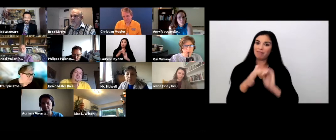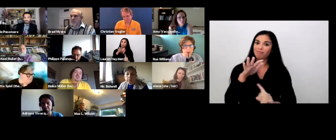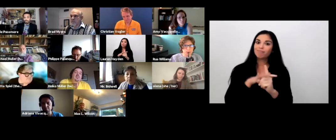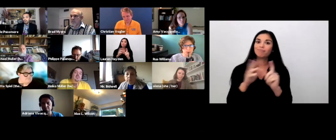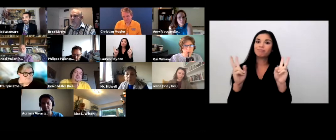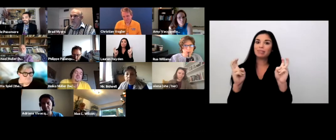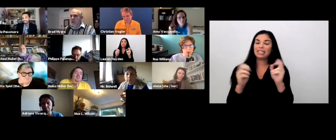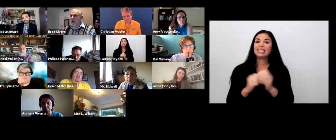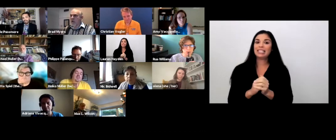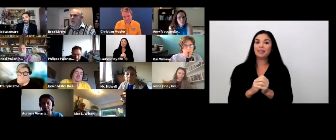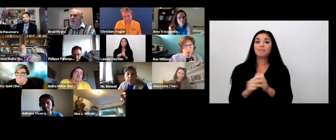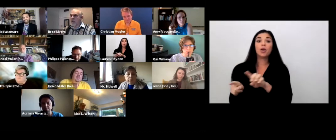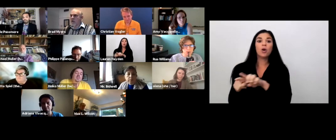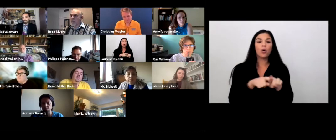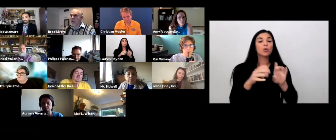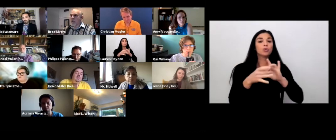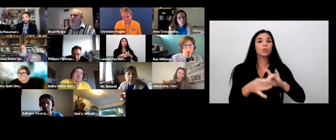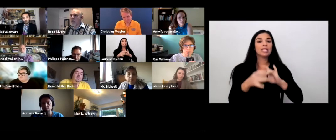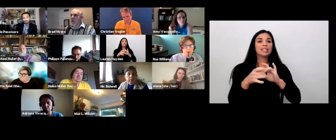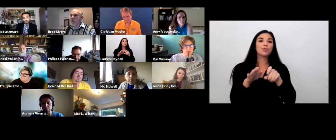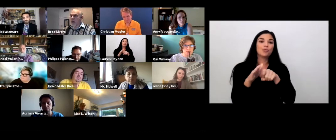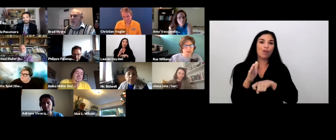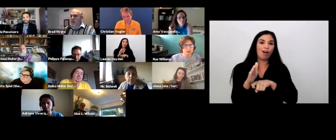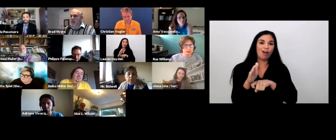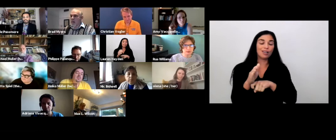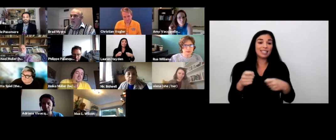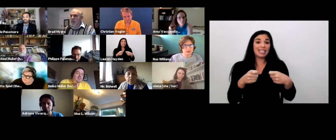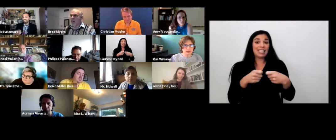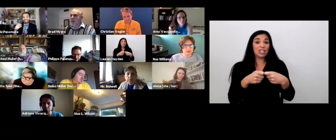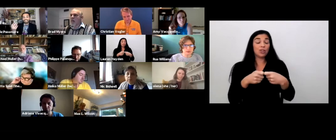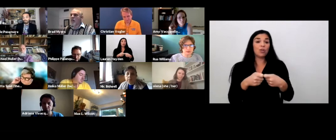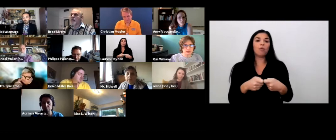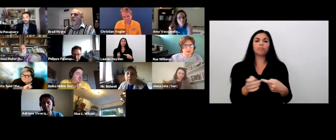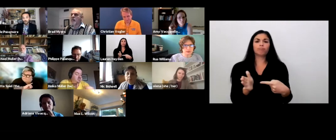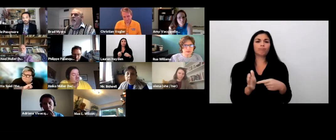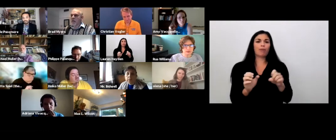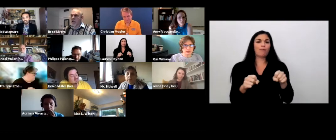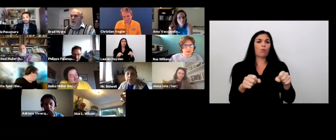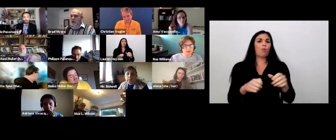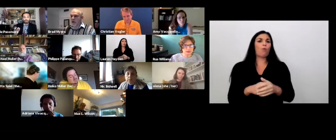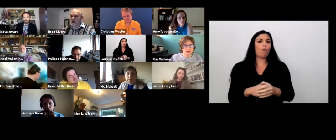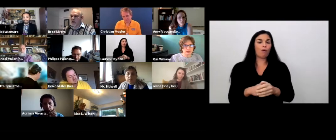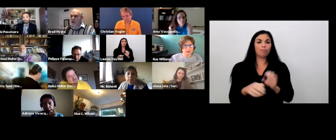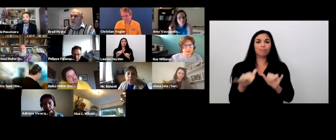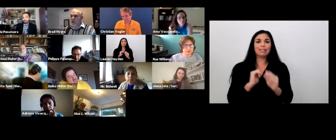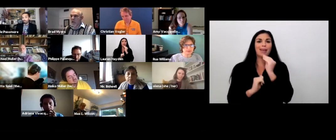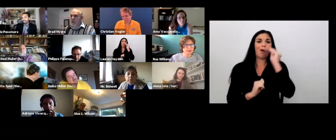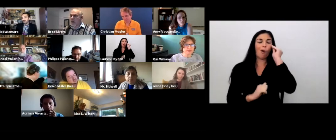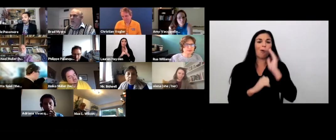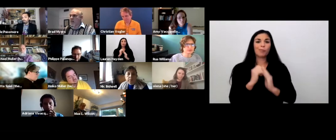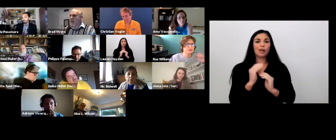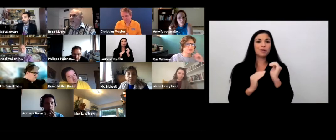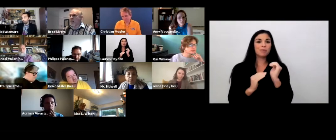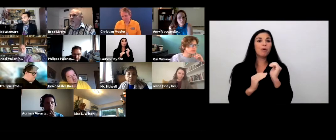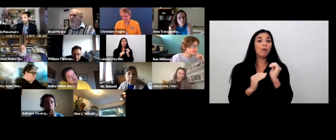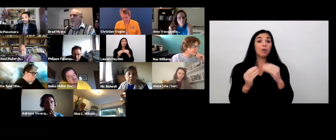tied into costs. Digital was more affordable. You can stay in the comfort of your home more people are able to afford it